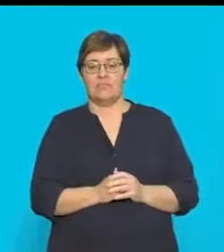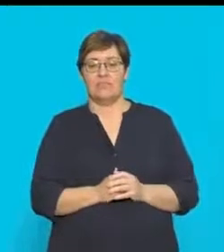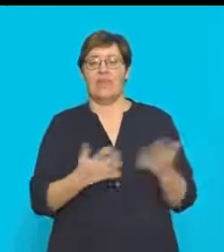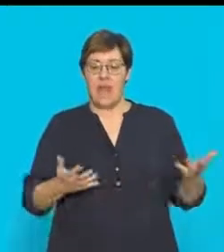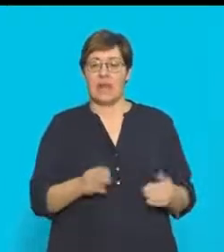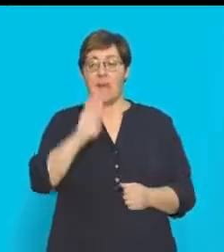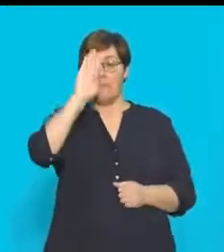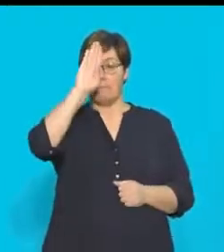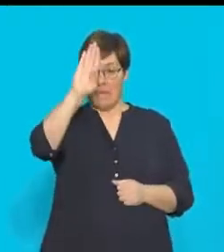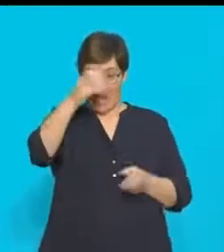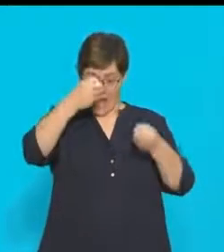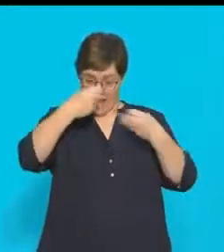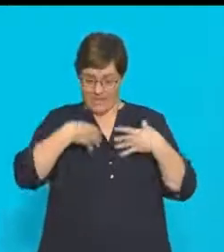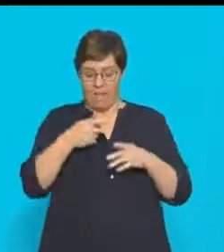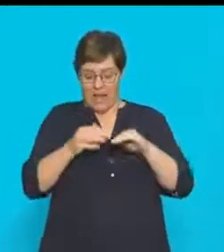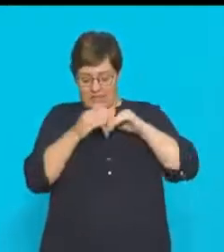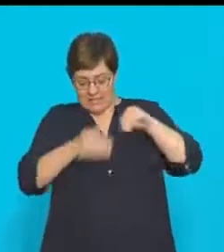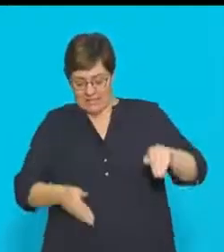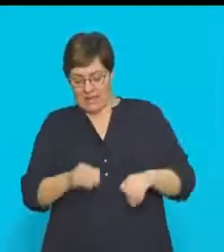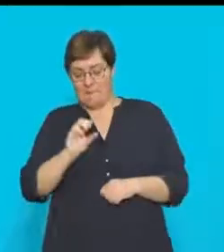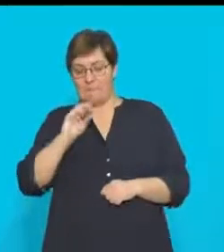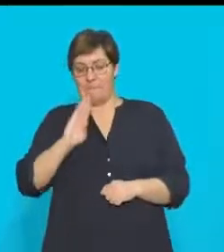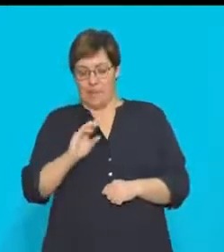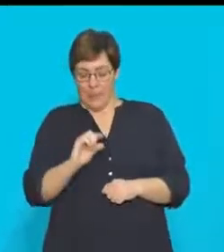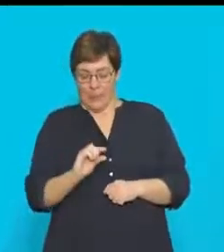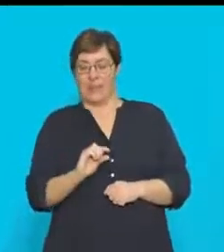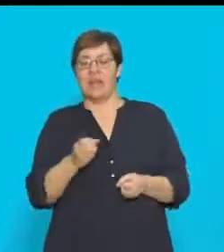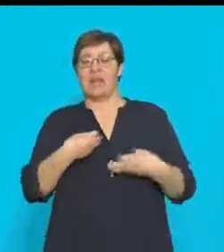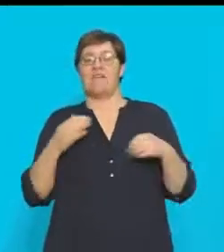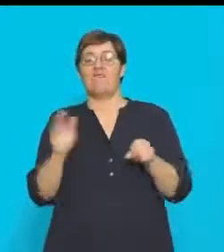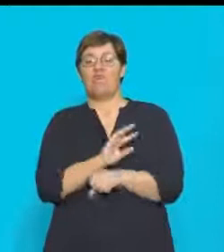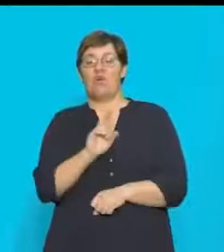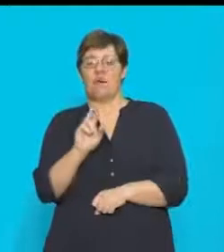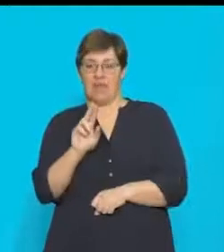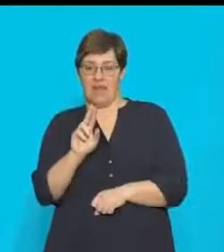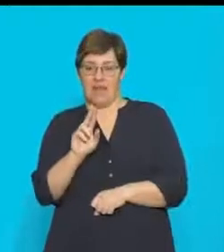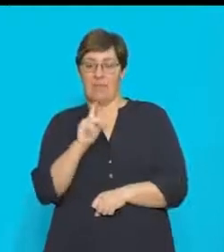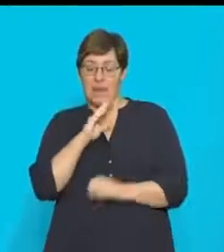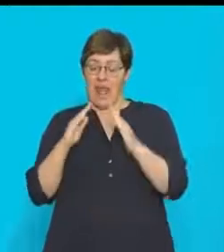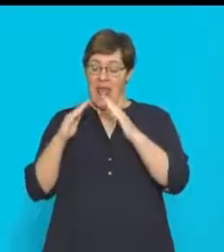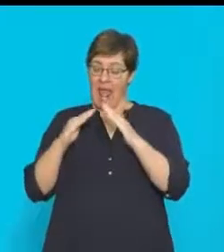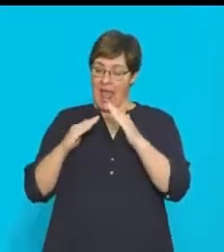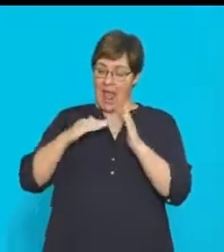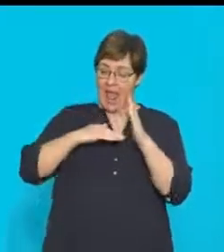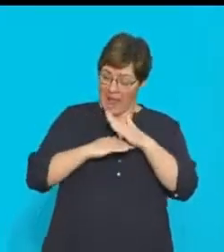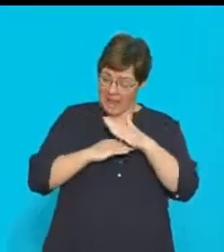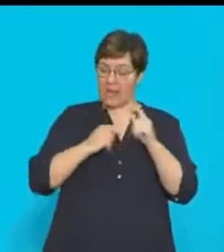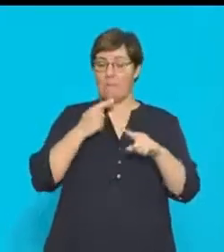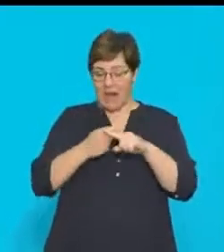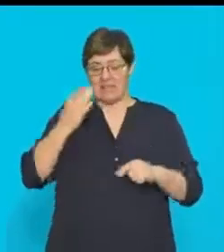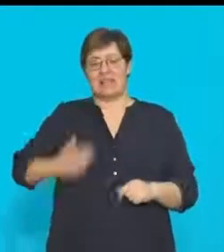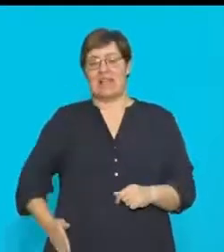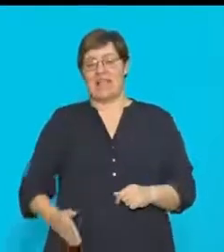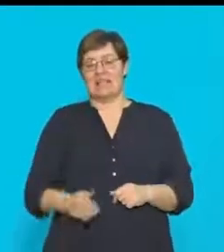And we would be needing to be given another full pair. And what do we mean by a full pair? We need to be given angle B